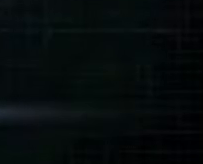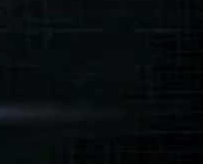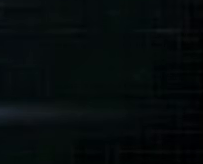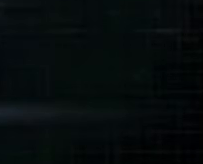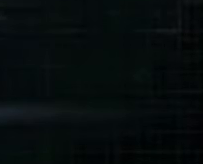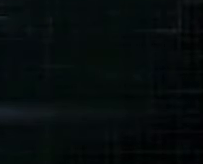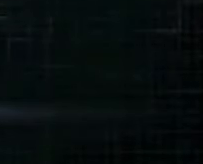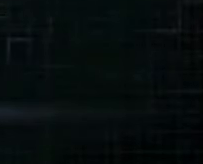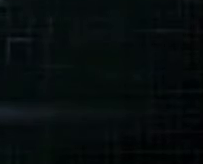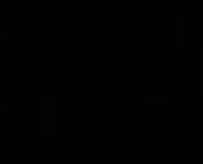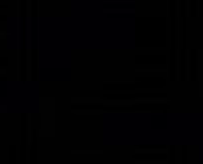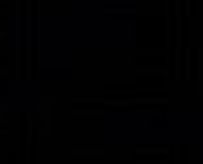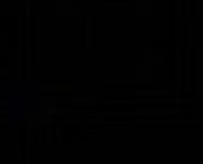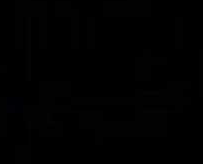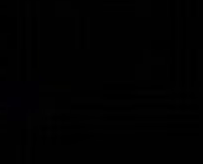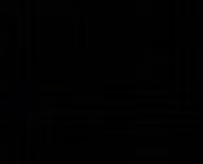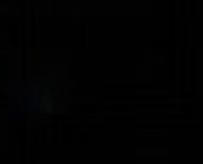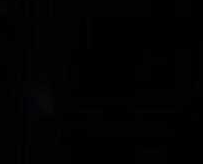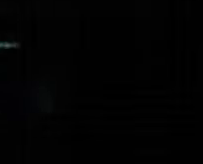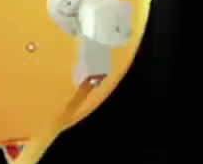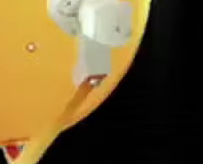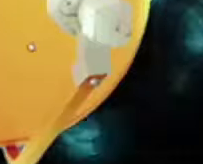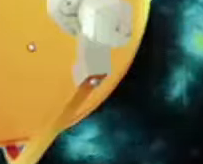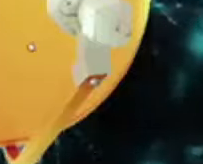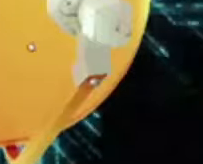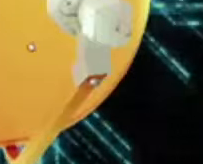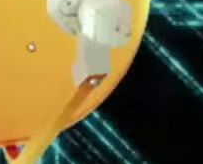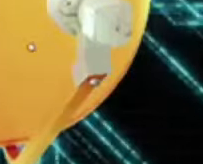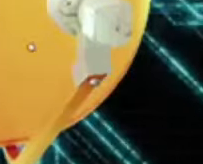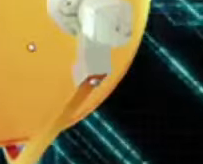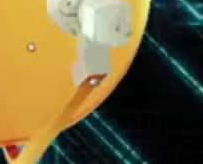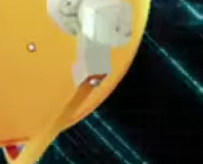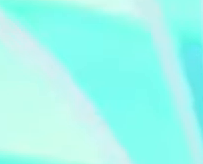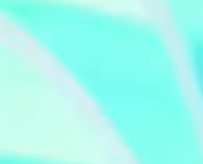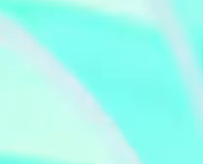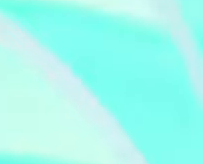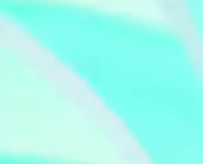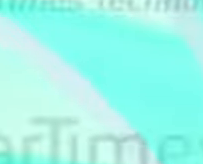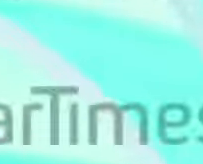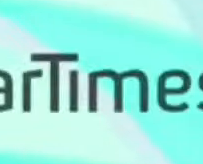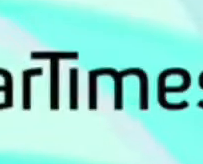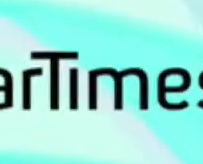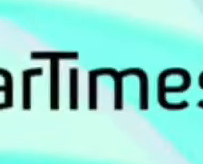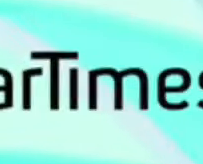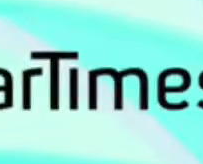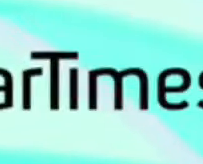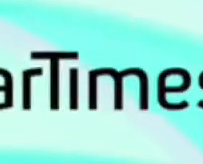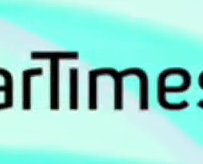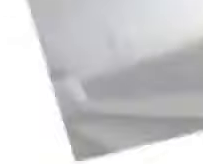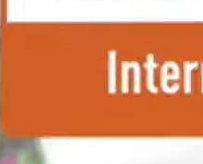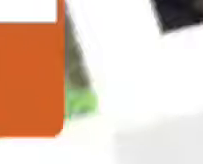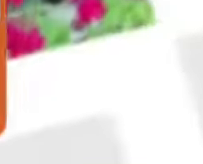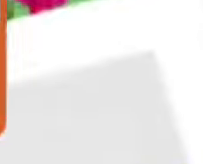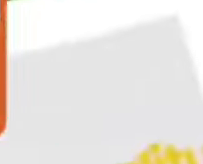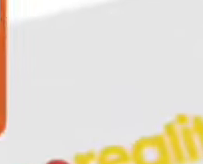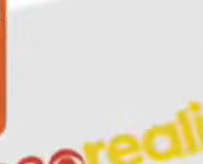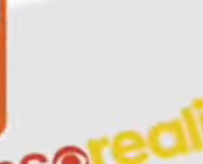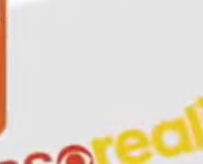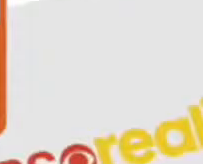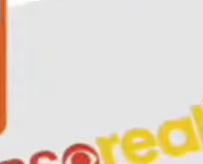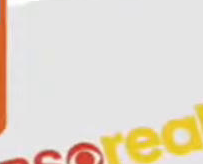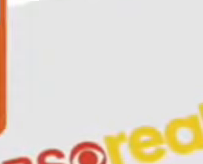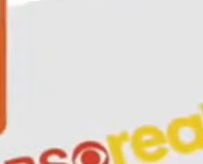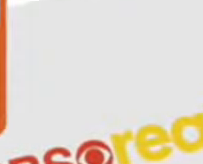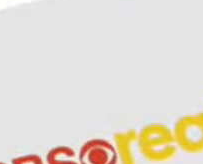inbuilt decoder that connects you to both StarTimes antenna and satellite signal. With StarTimes Inside Vitron TV, you can enjoy over 200 local